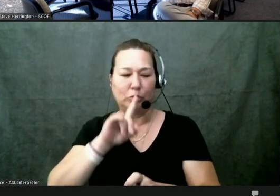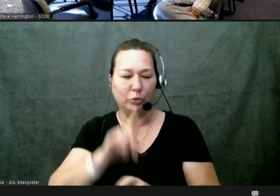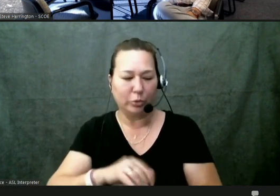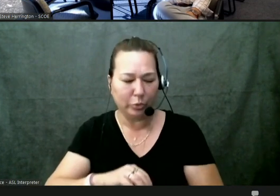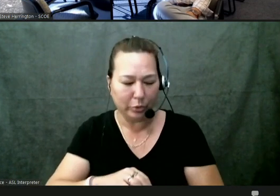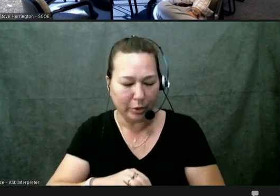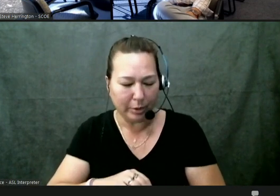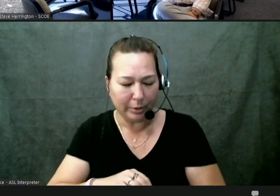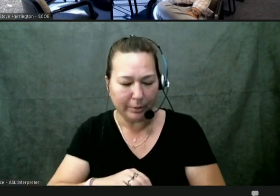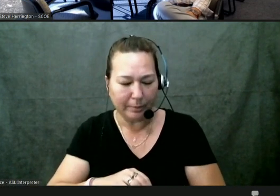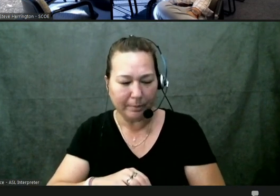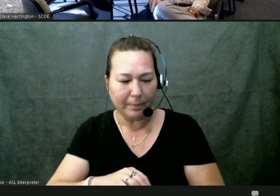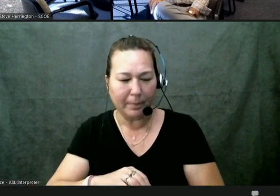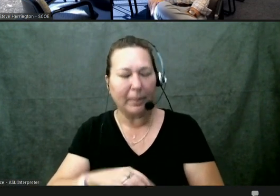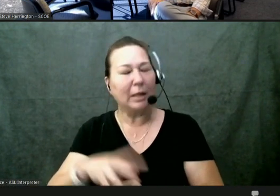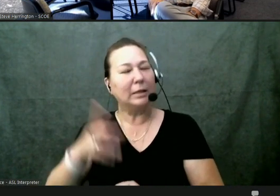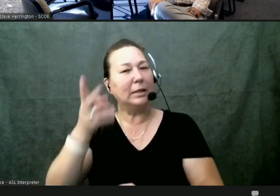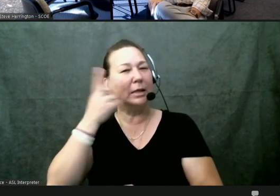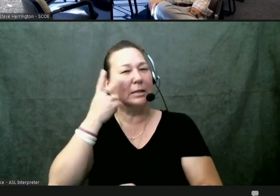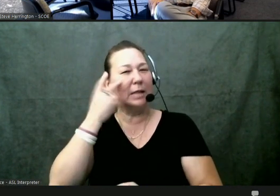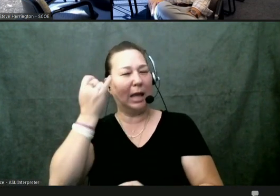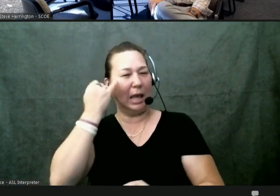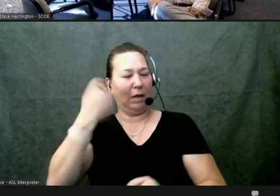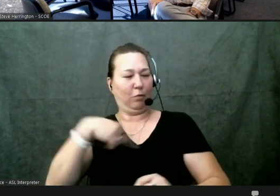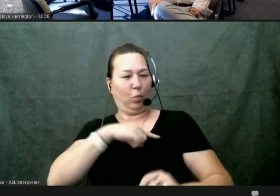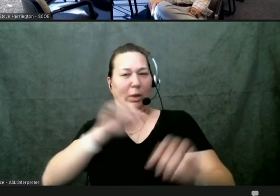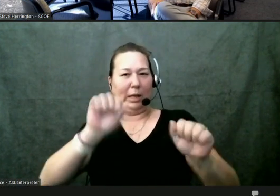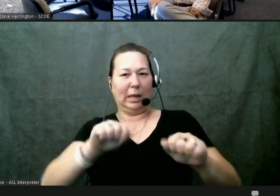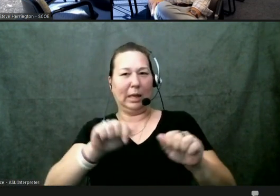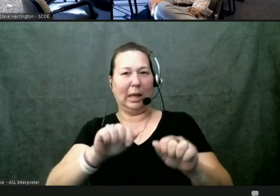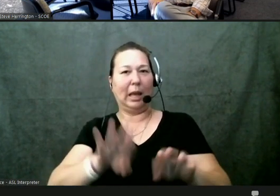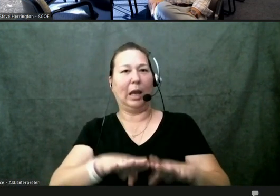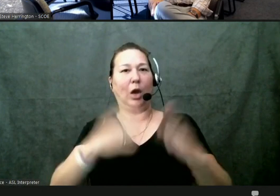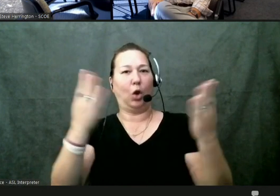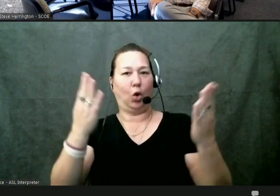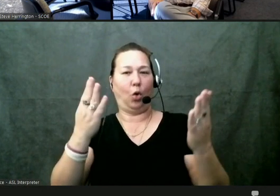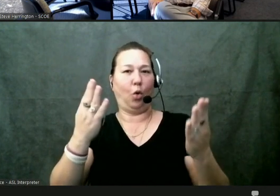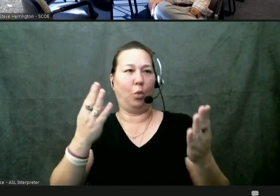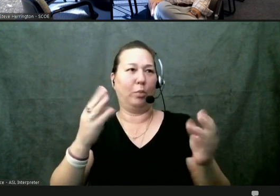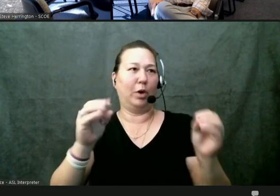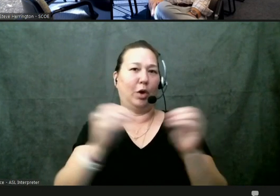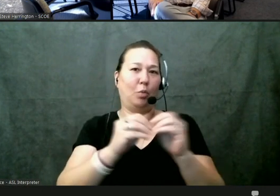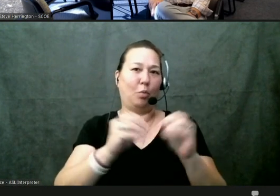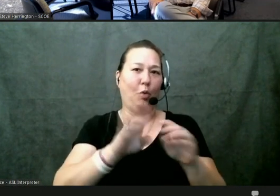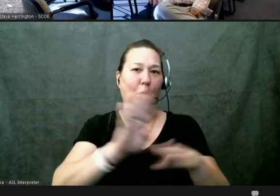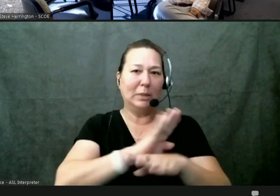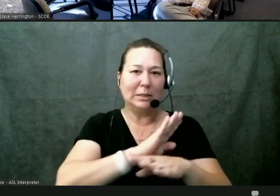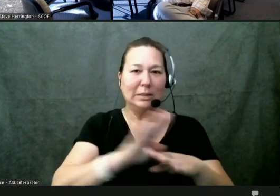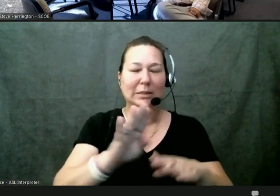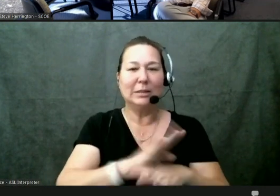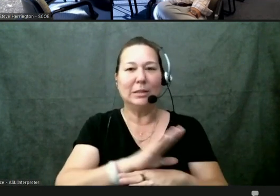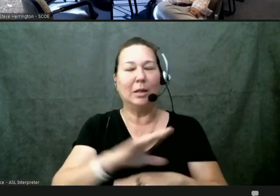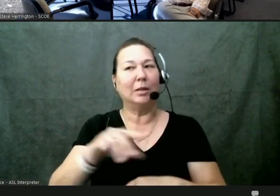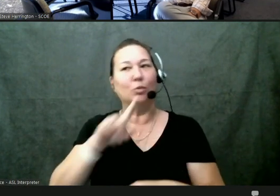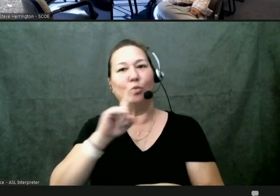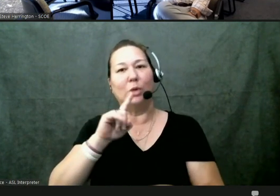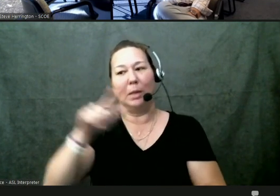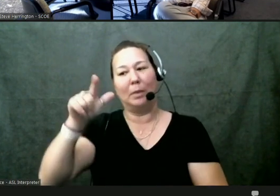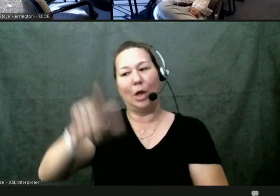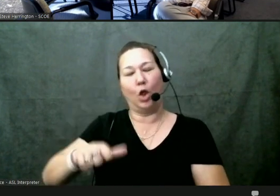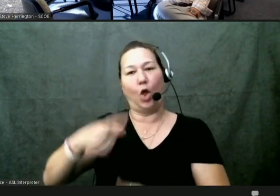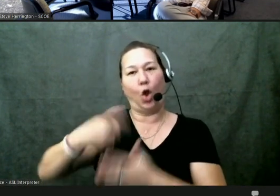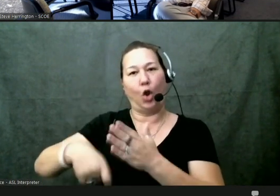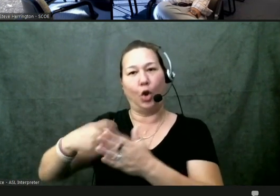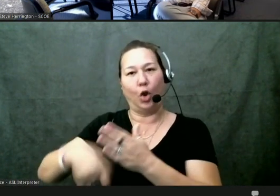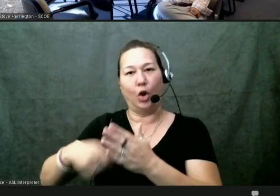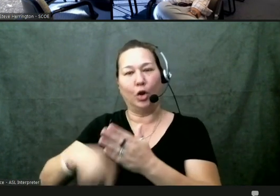into the business. She talks about the low cost of that. It would really be helpful for first responders and healthcare